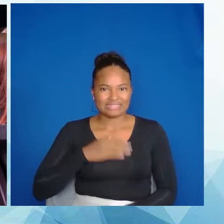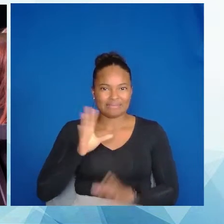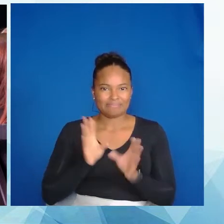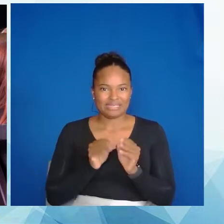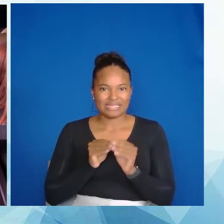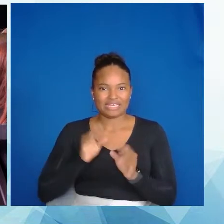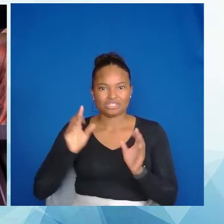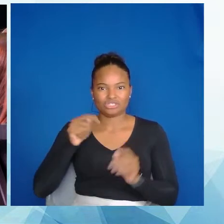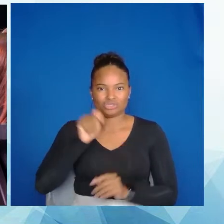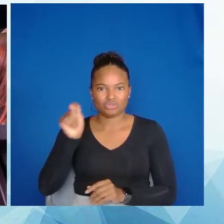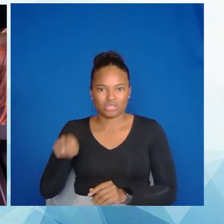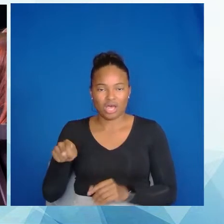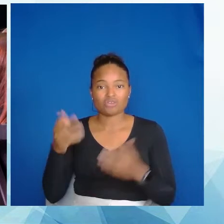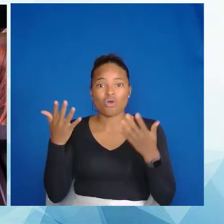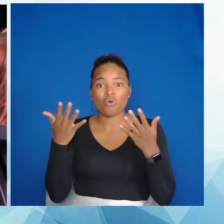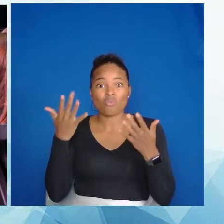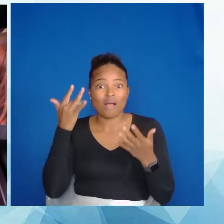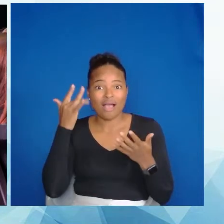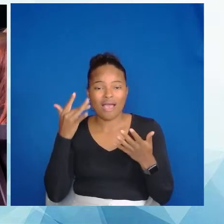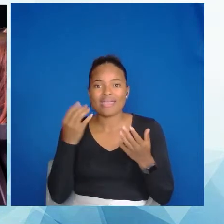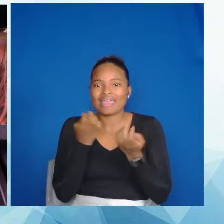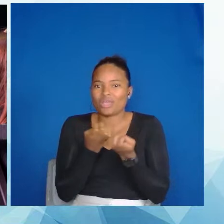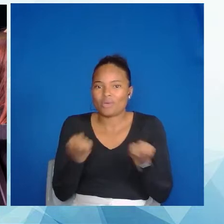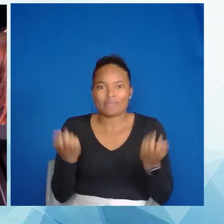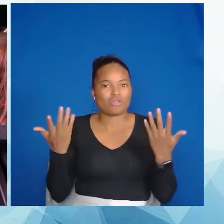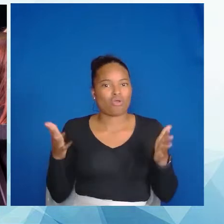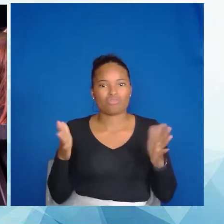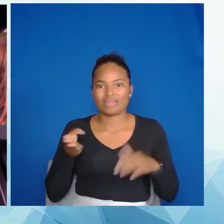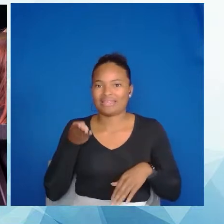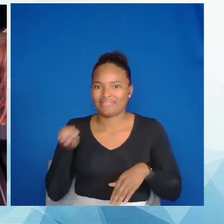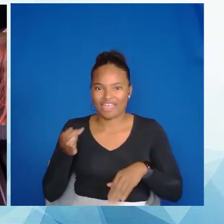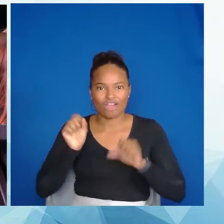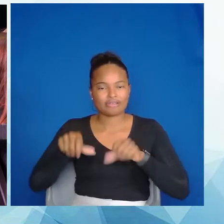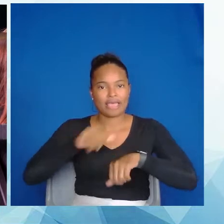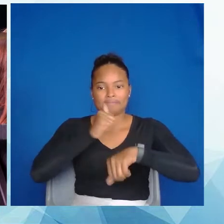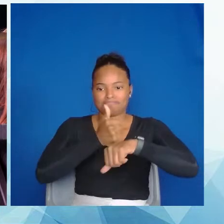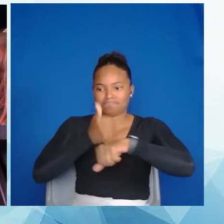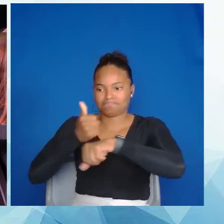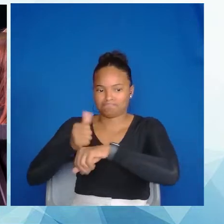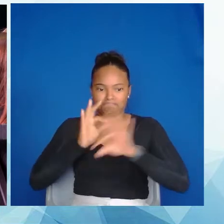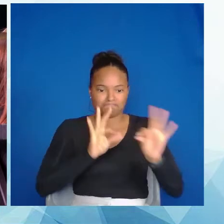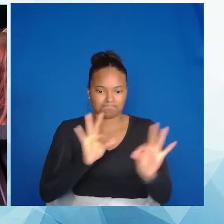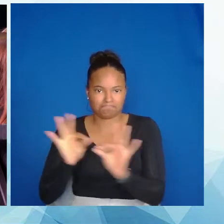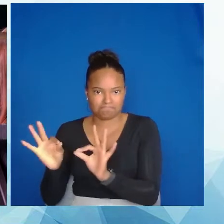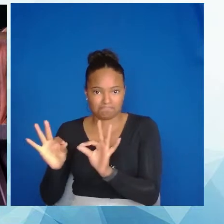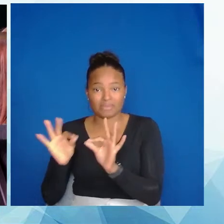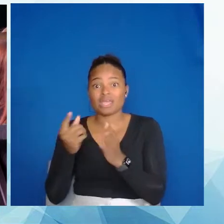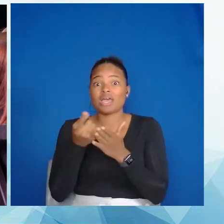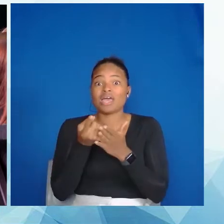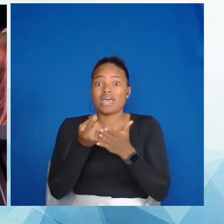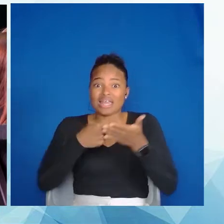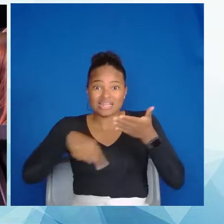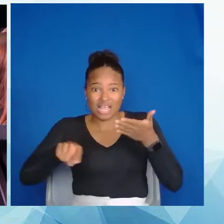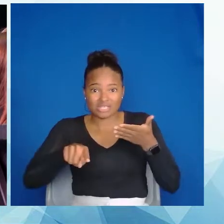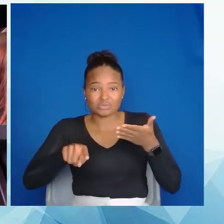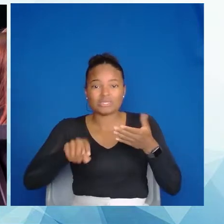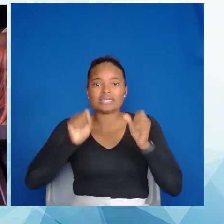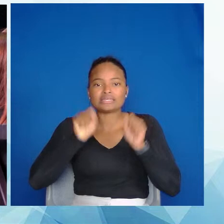so that they can establish the live streaming equipment there, and then the following week we could easily live stream